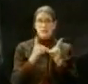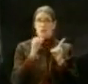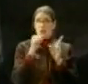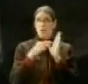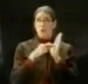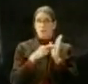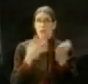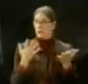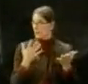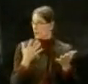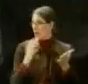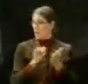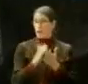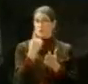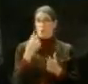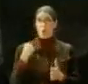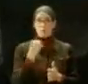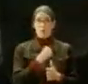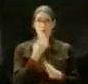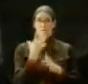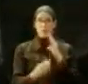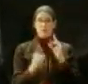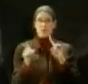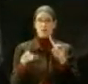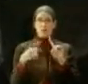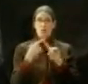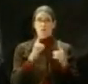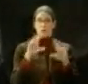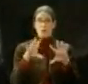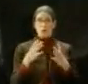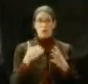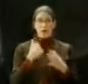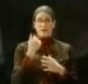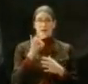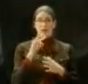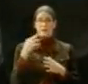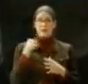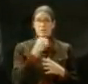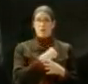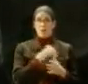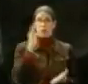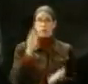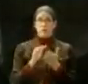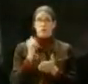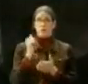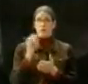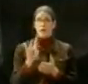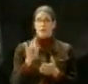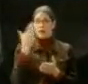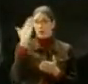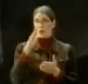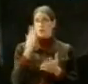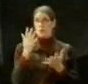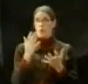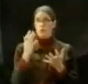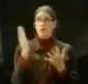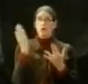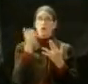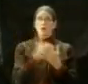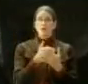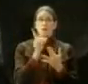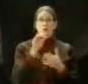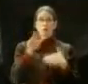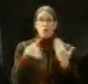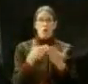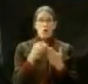only member missing on this body. We had a 19-member body. It went down to 18. So I don't know if we want to just recess to do the